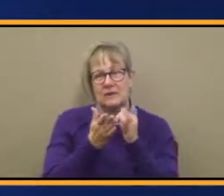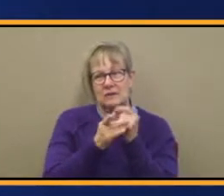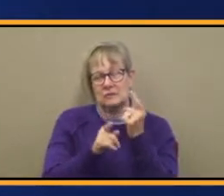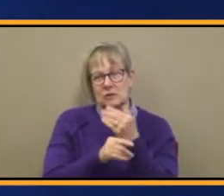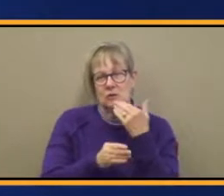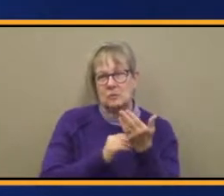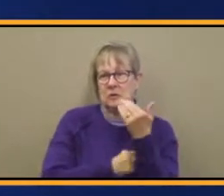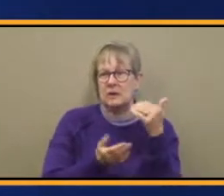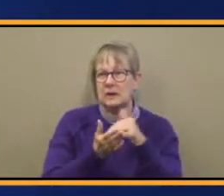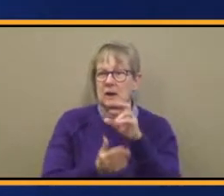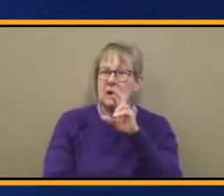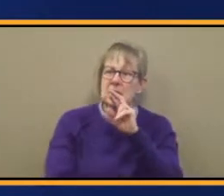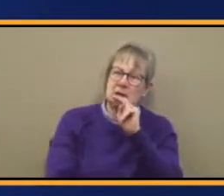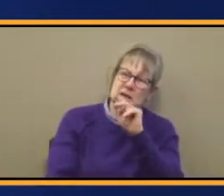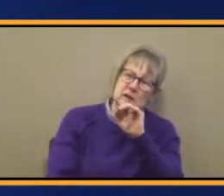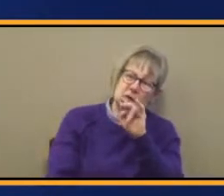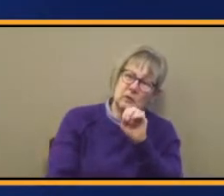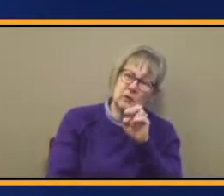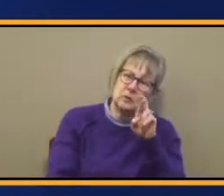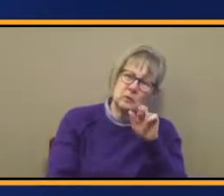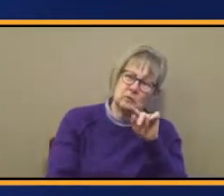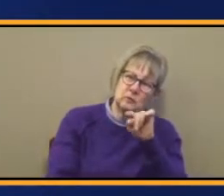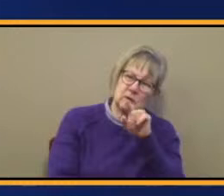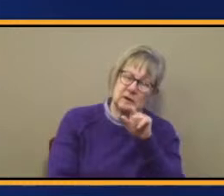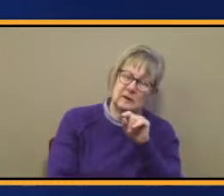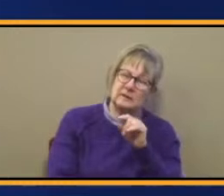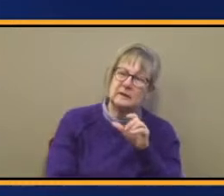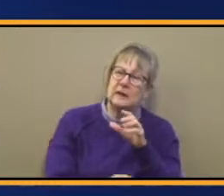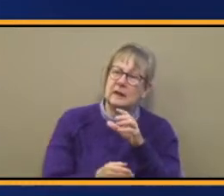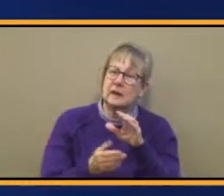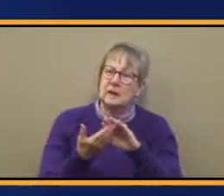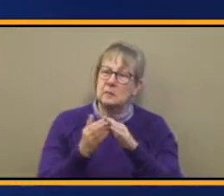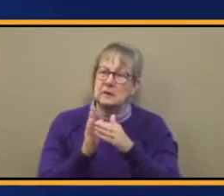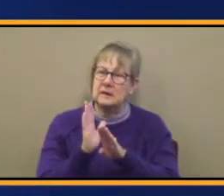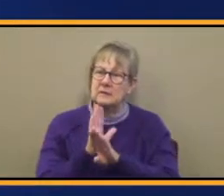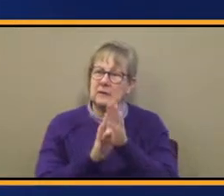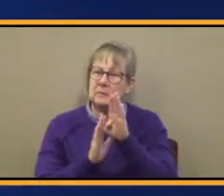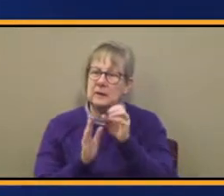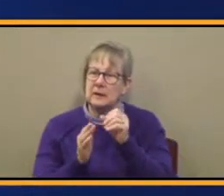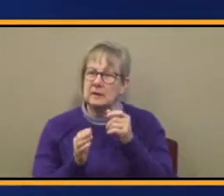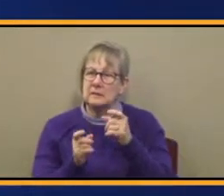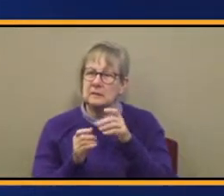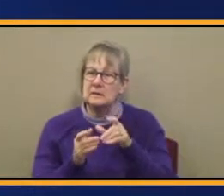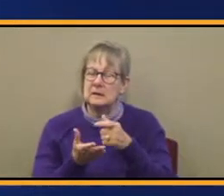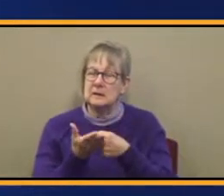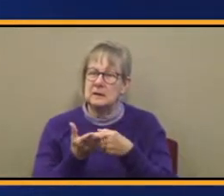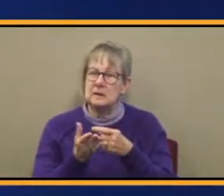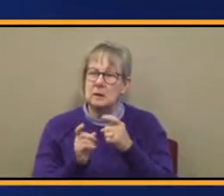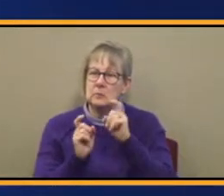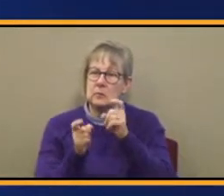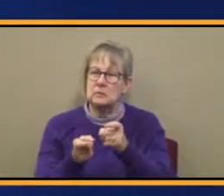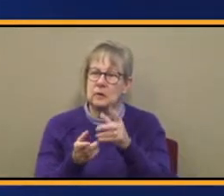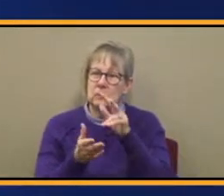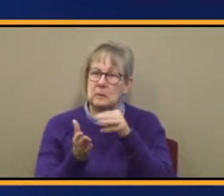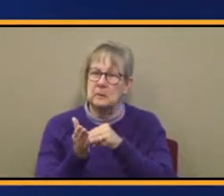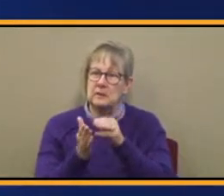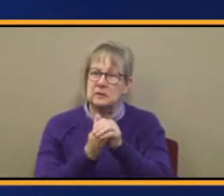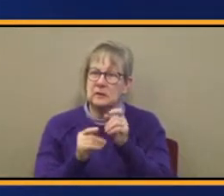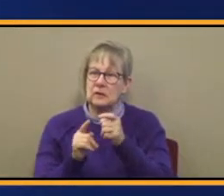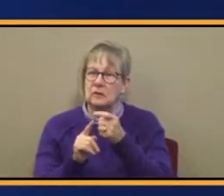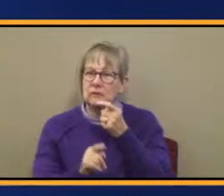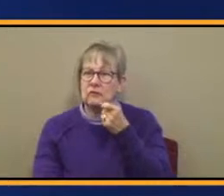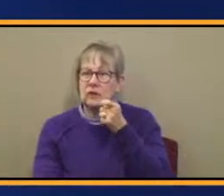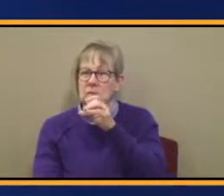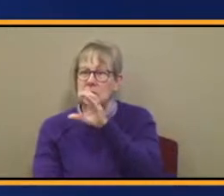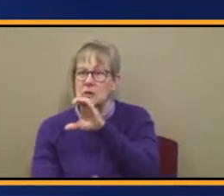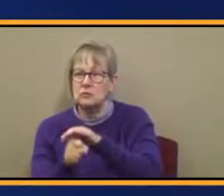again, Thank Nicole you, ma'am. Rodriguez, Community and Human Development. Item 50 is a discussion and action to approve the appropriation of $3 million from the coronavirus state